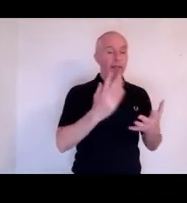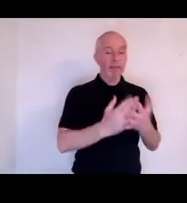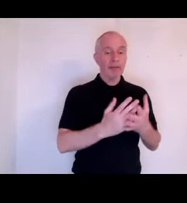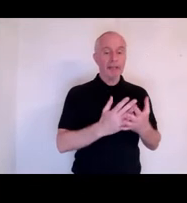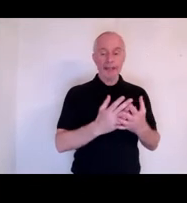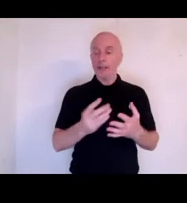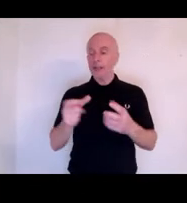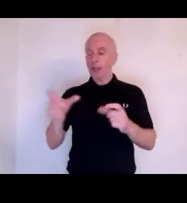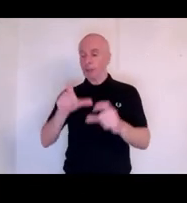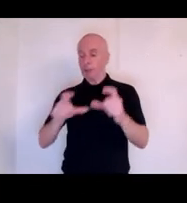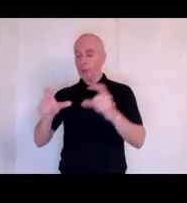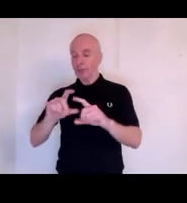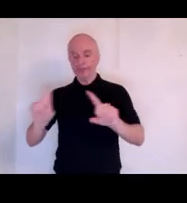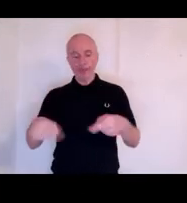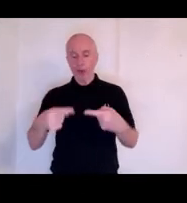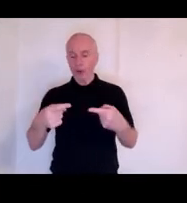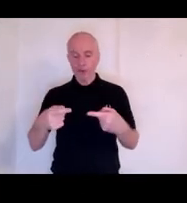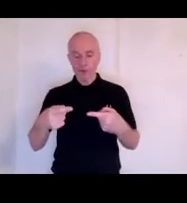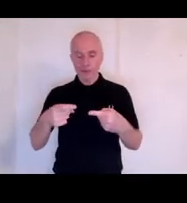applications software.